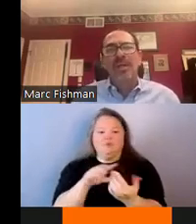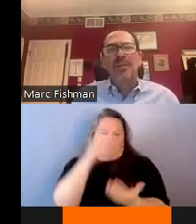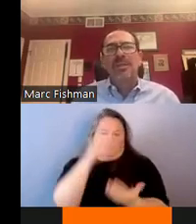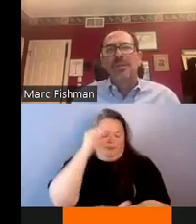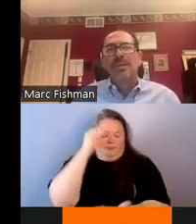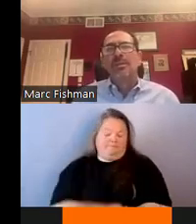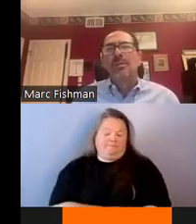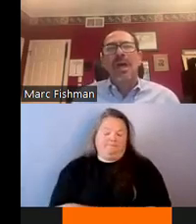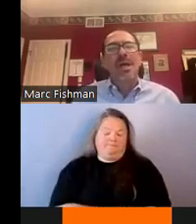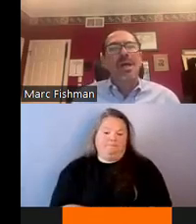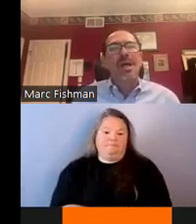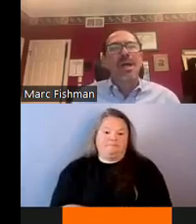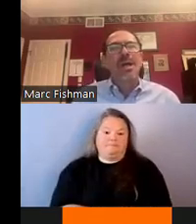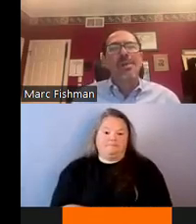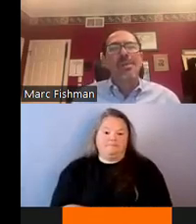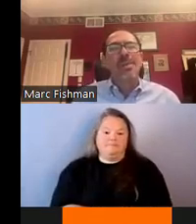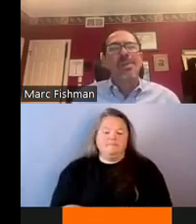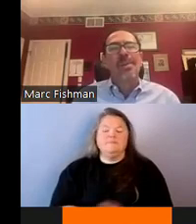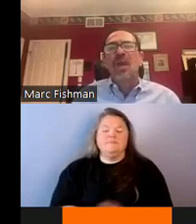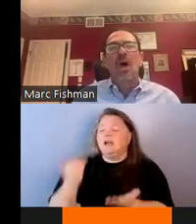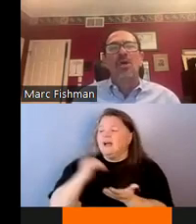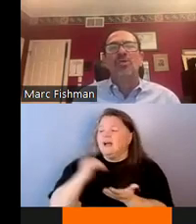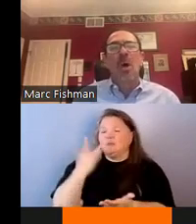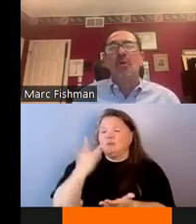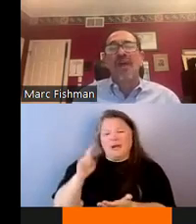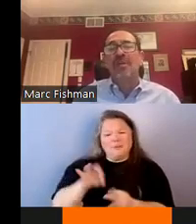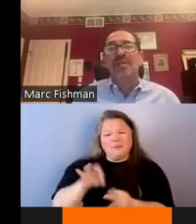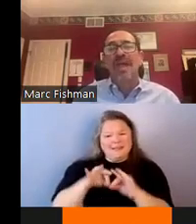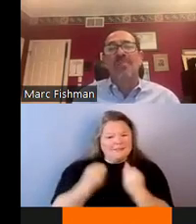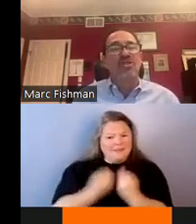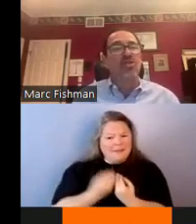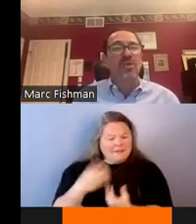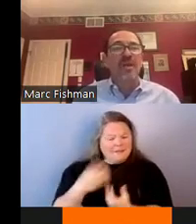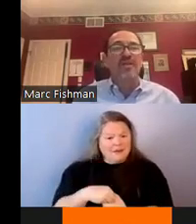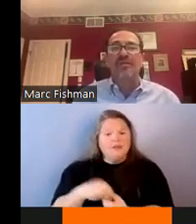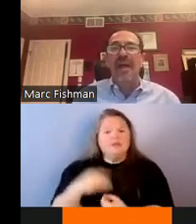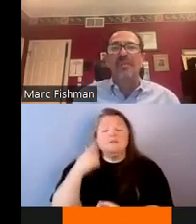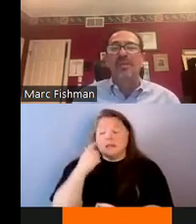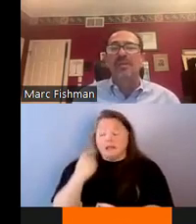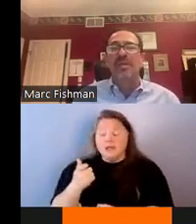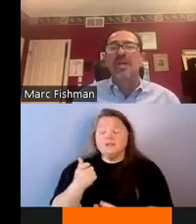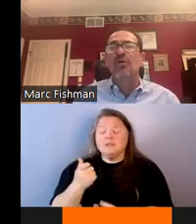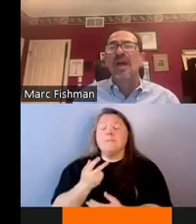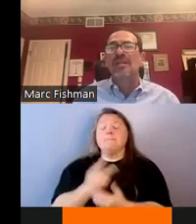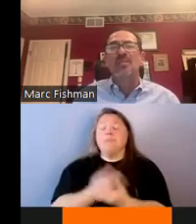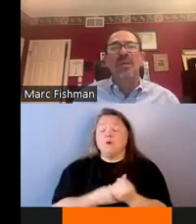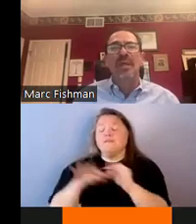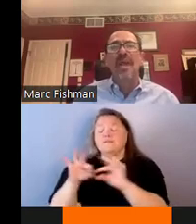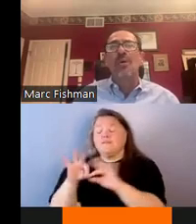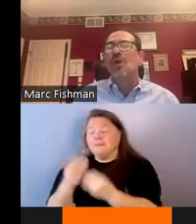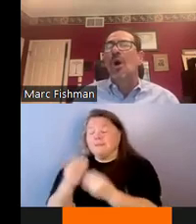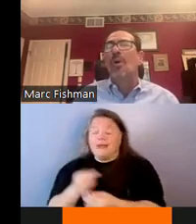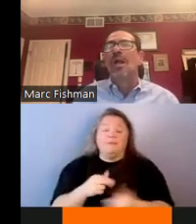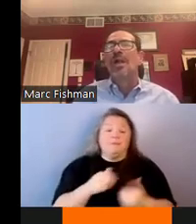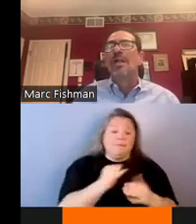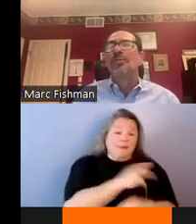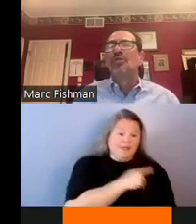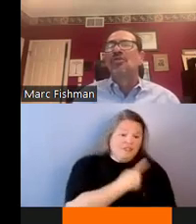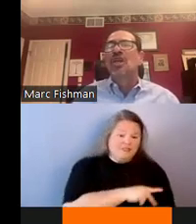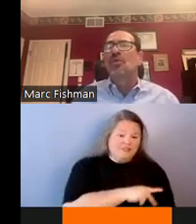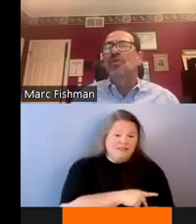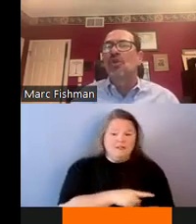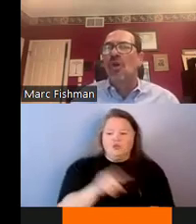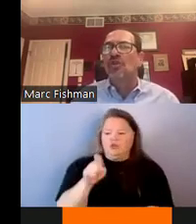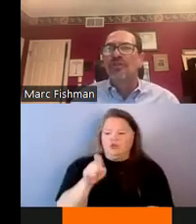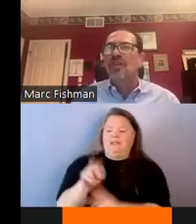Why families? Well, because both families and patients, but especially families, need a recipe. They don't know